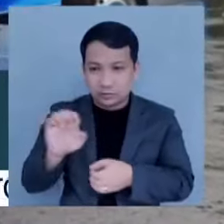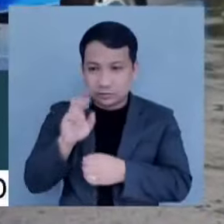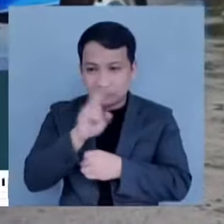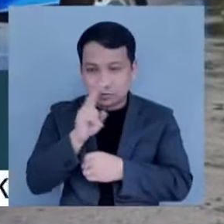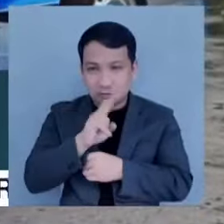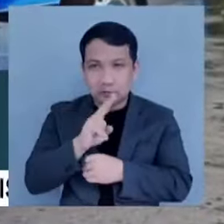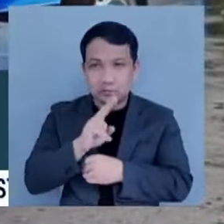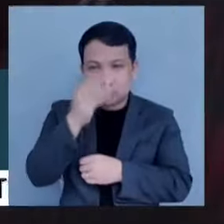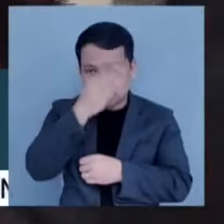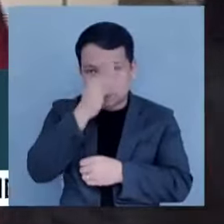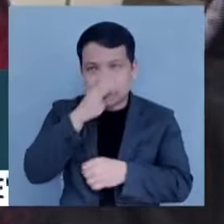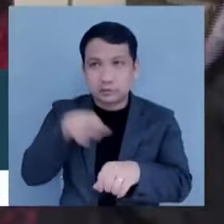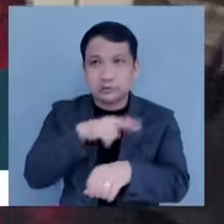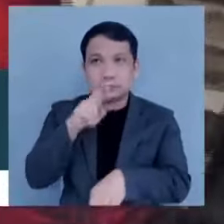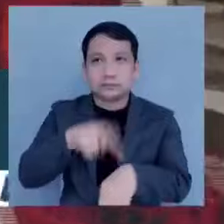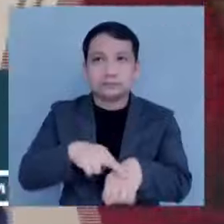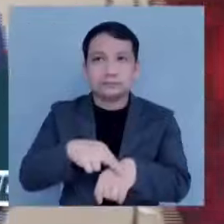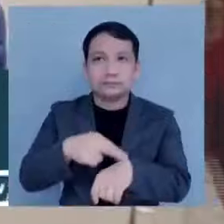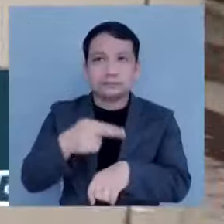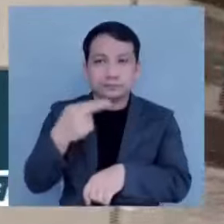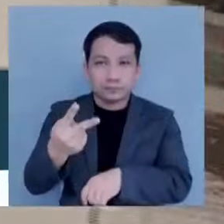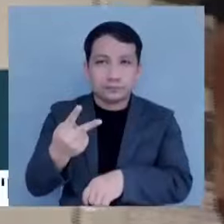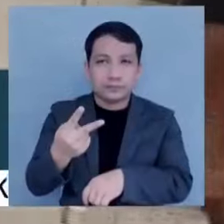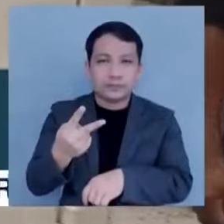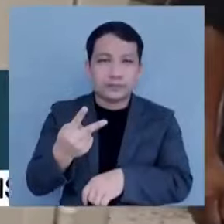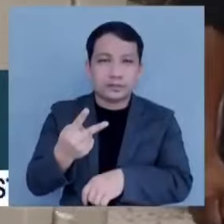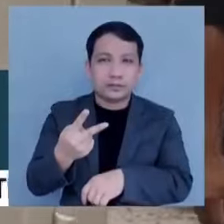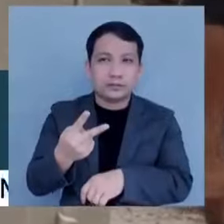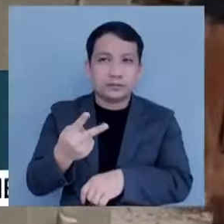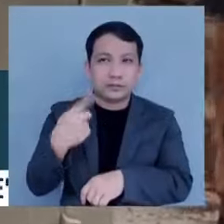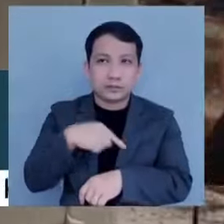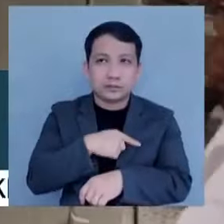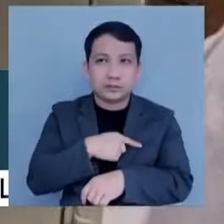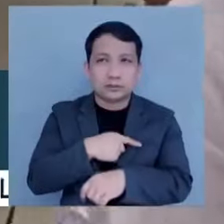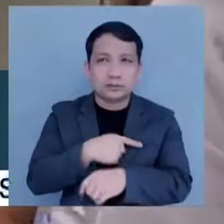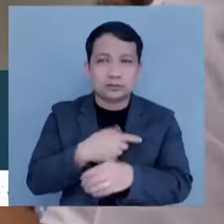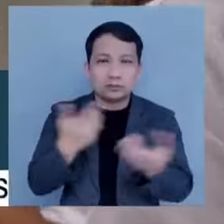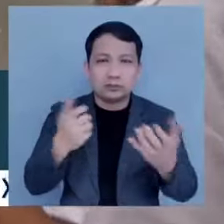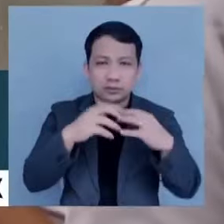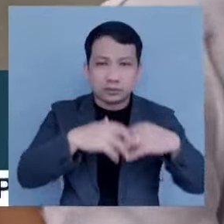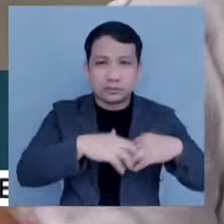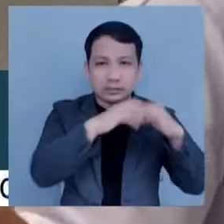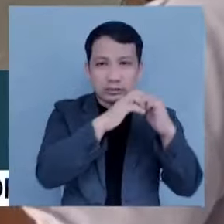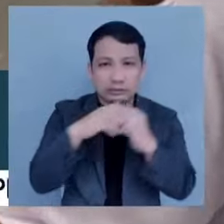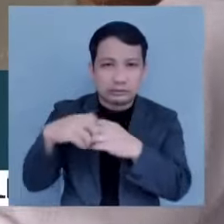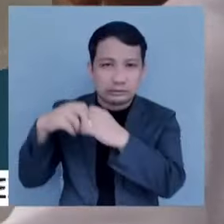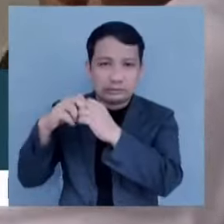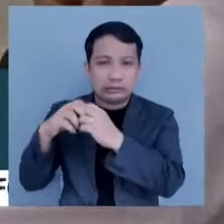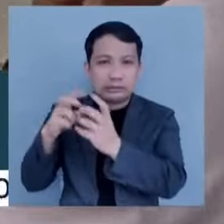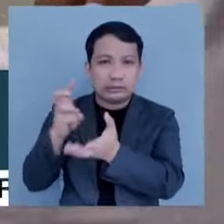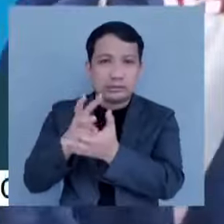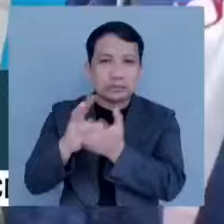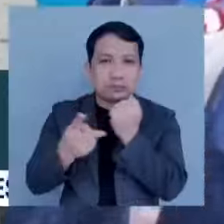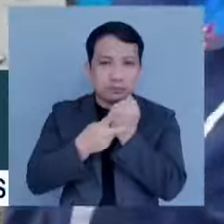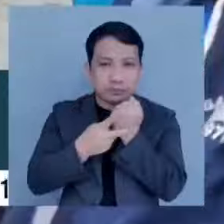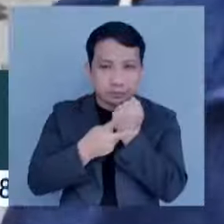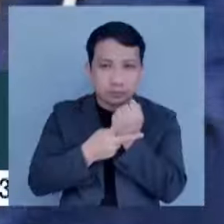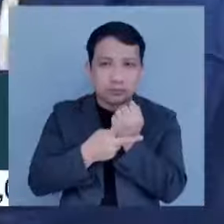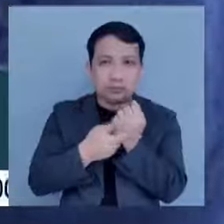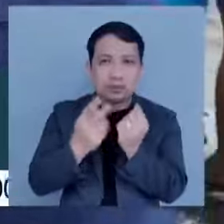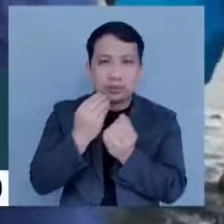2. So for the past couple of years, we've been beefing up our network of warehouses in that area. So that's why, even